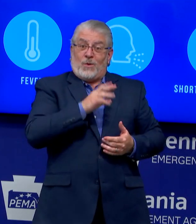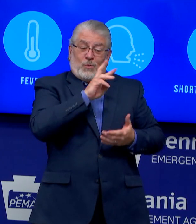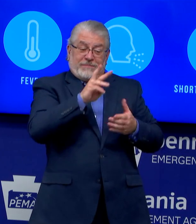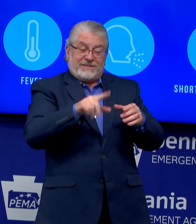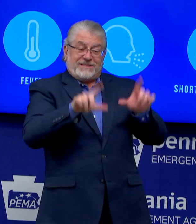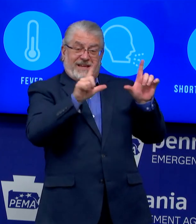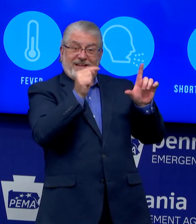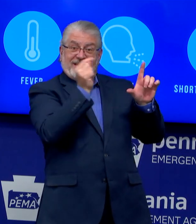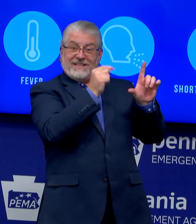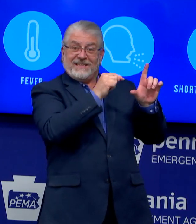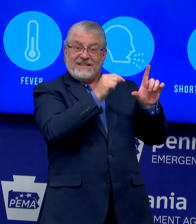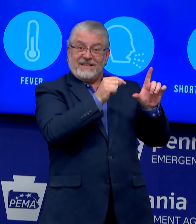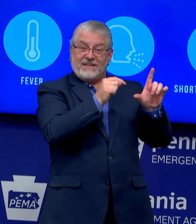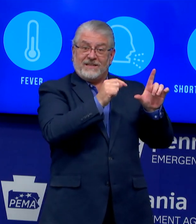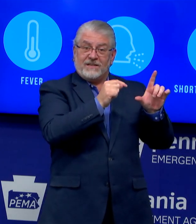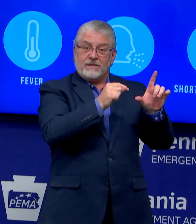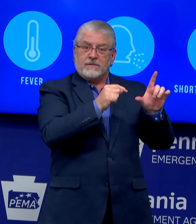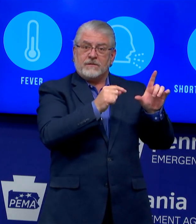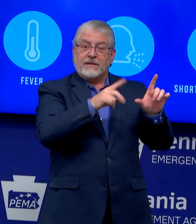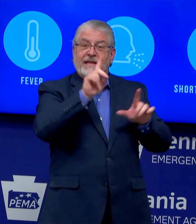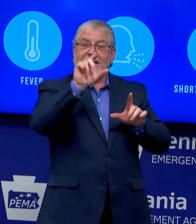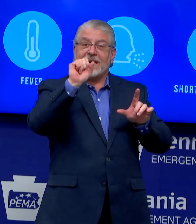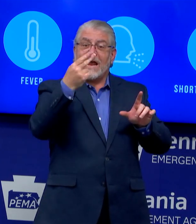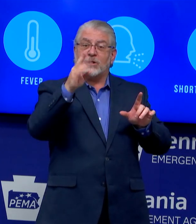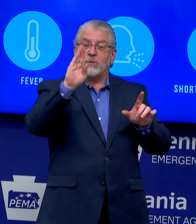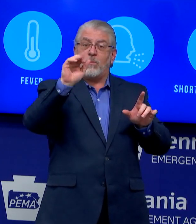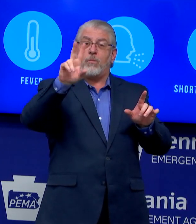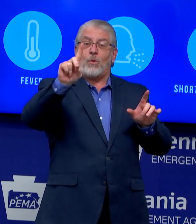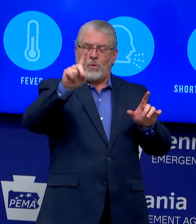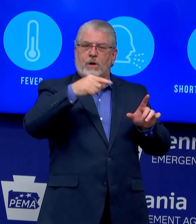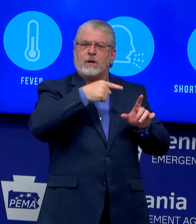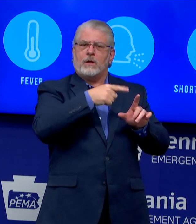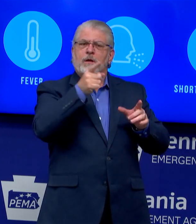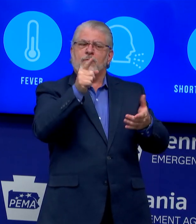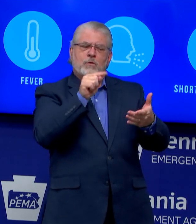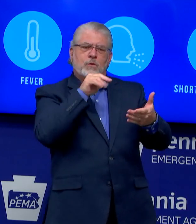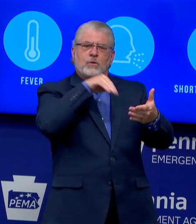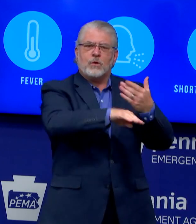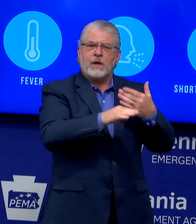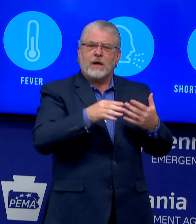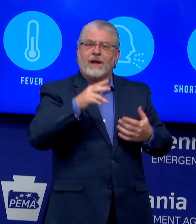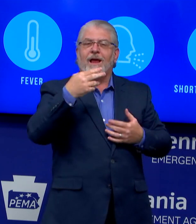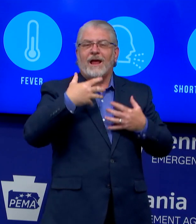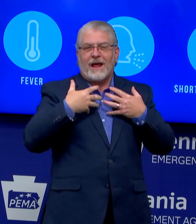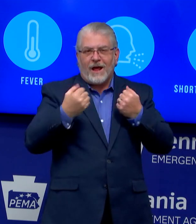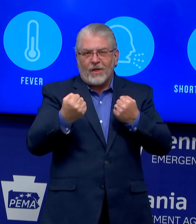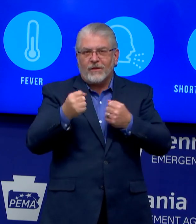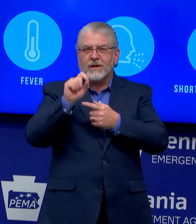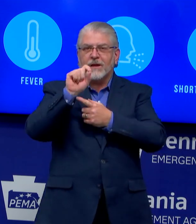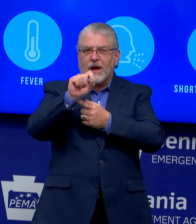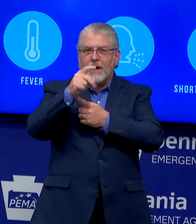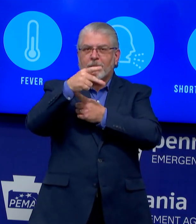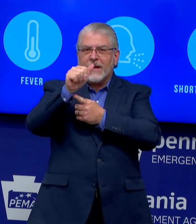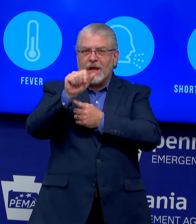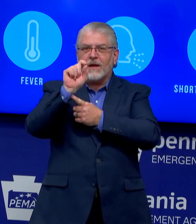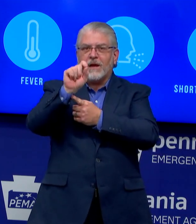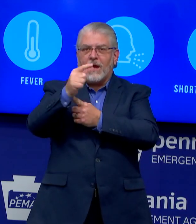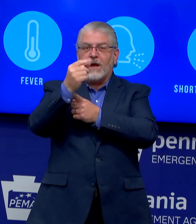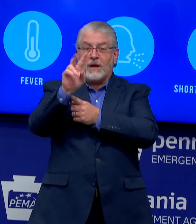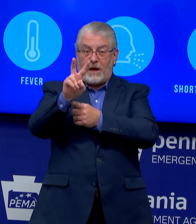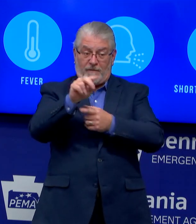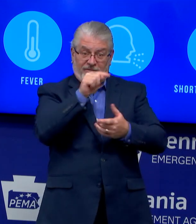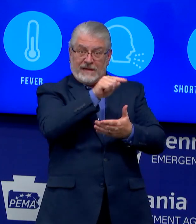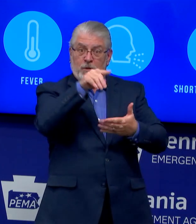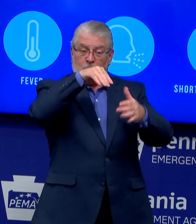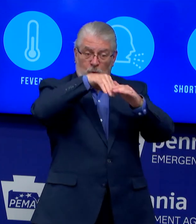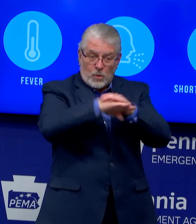at health.pa.gov. Actually, myself and Director Padfield of PEMA, as well as our